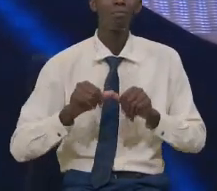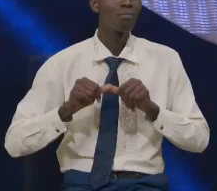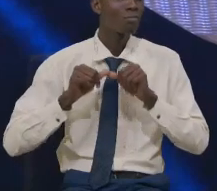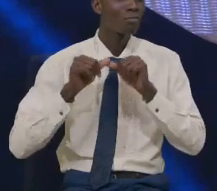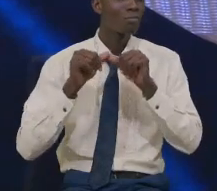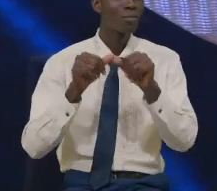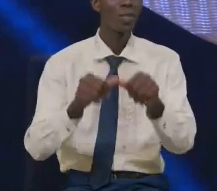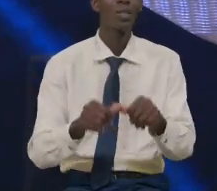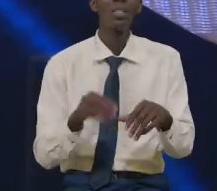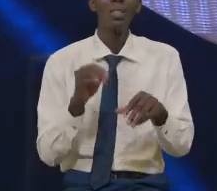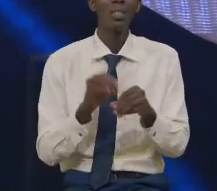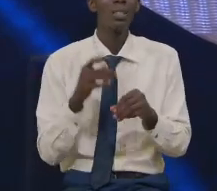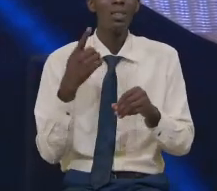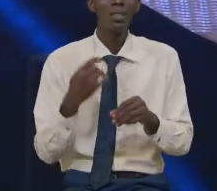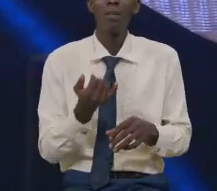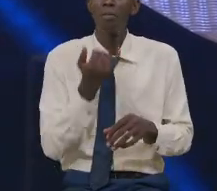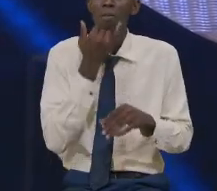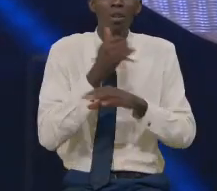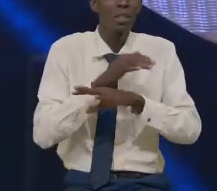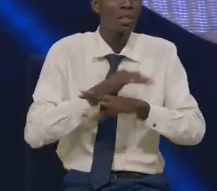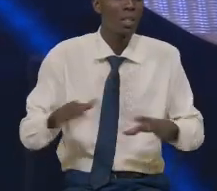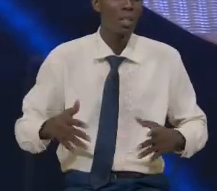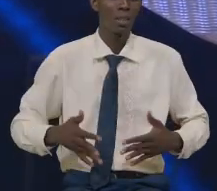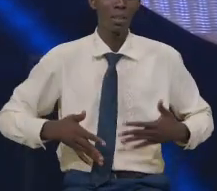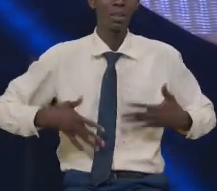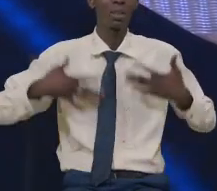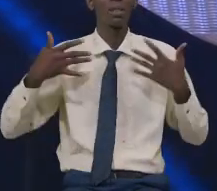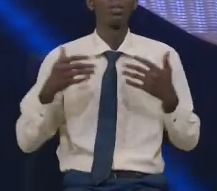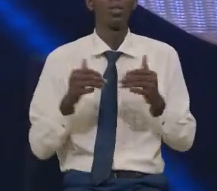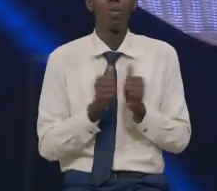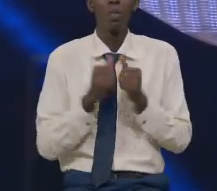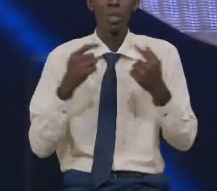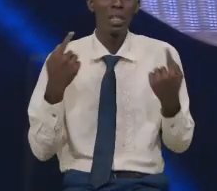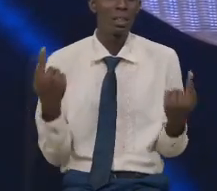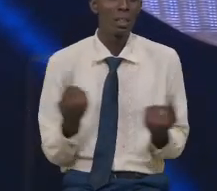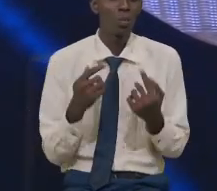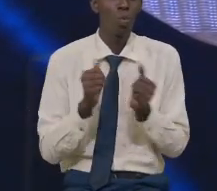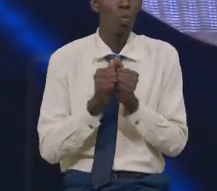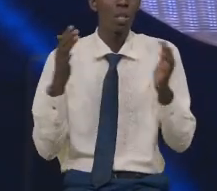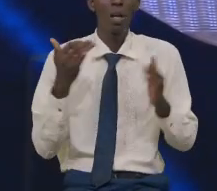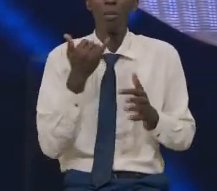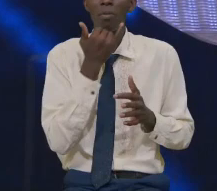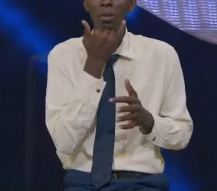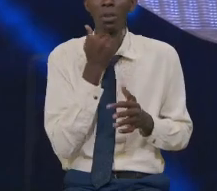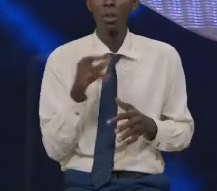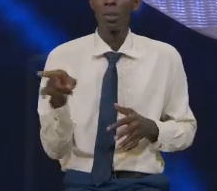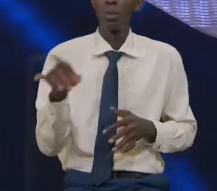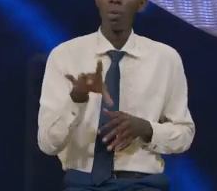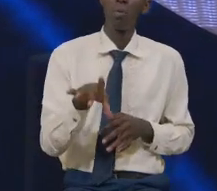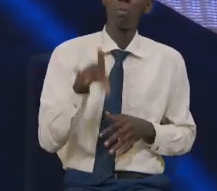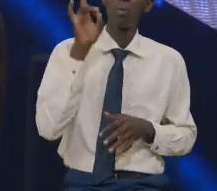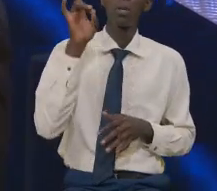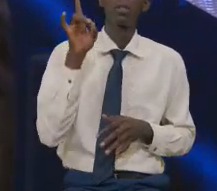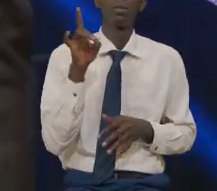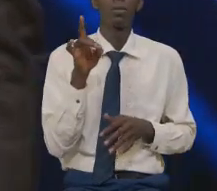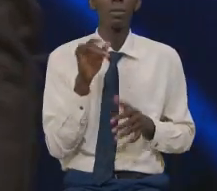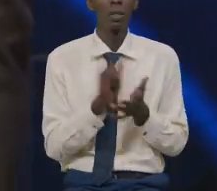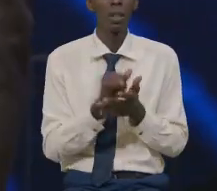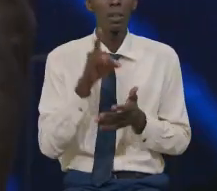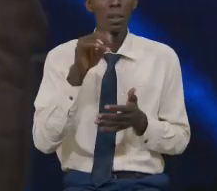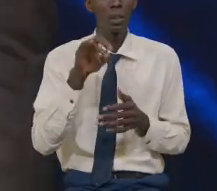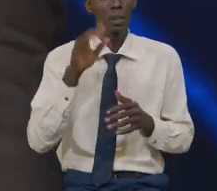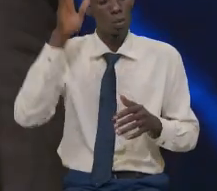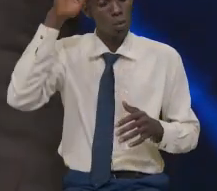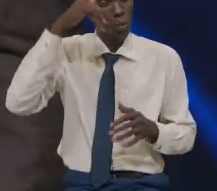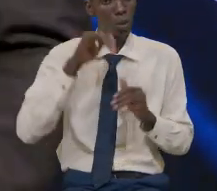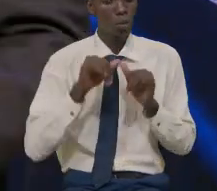faultless, faithful life, sinless and spotless. He said, they discovered him and they took him. They put